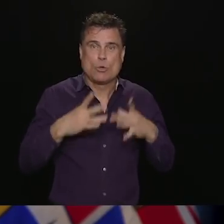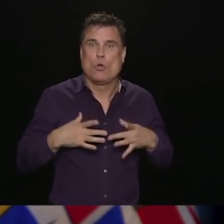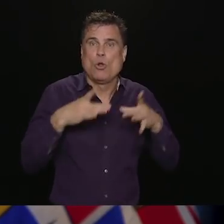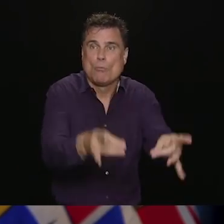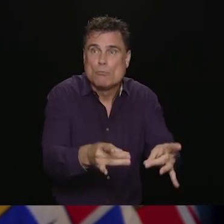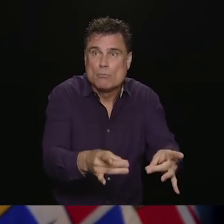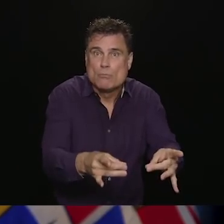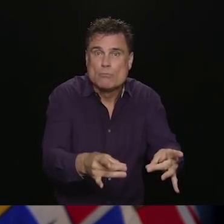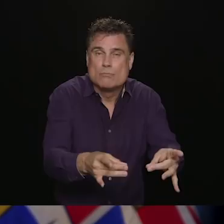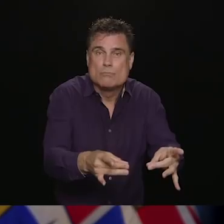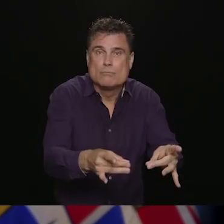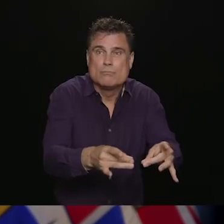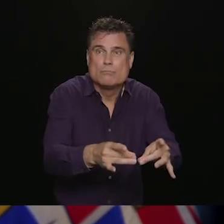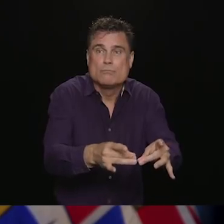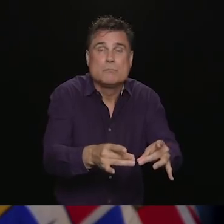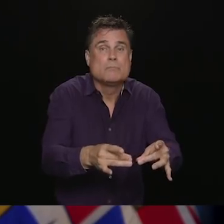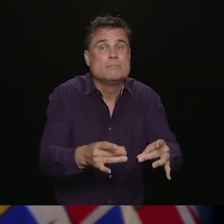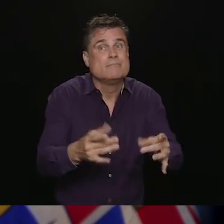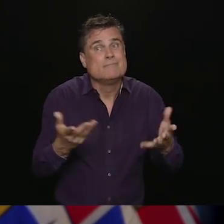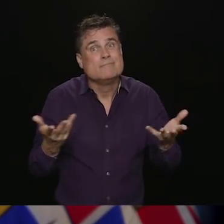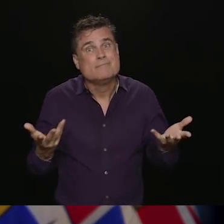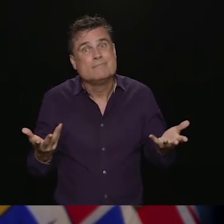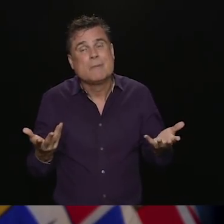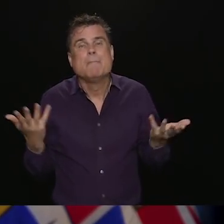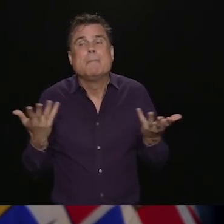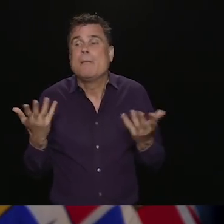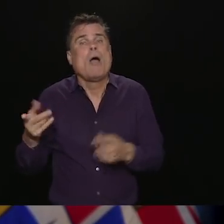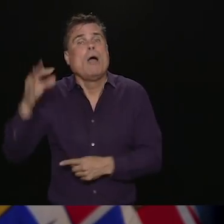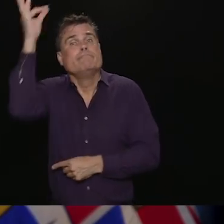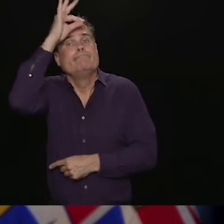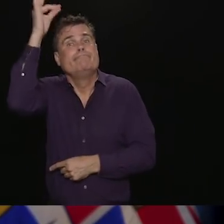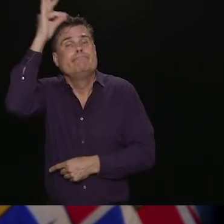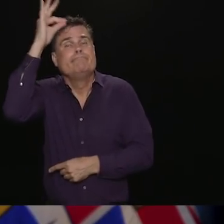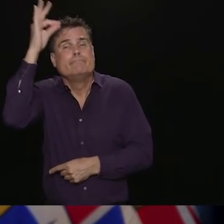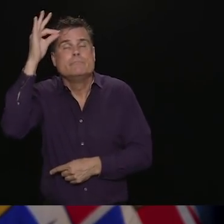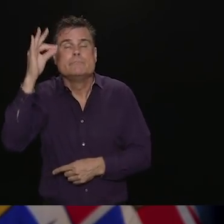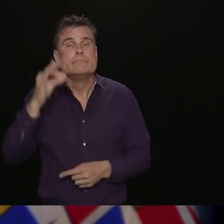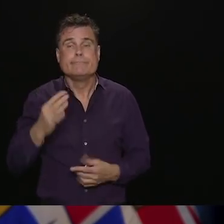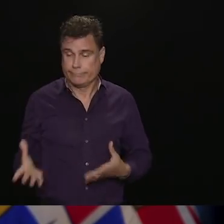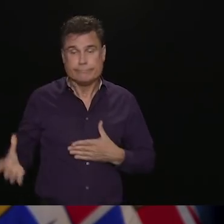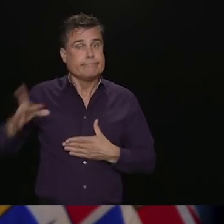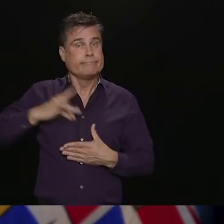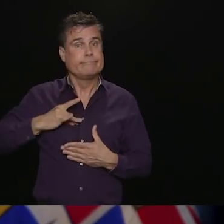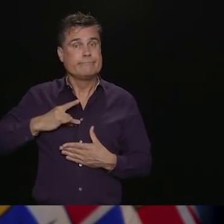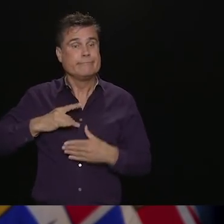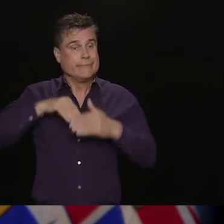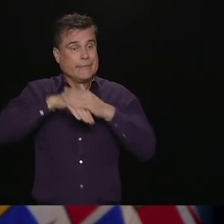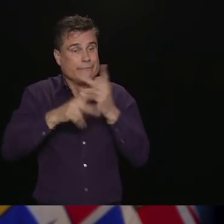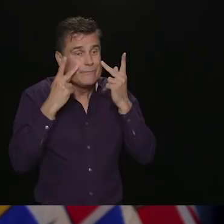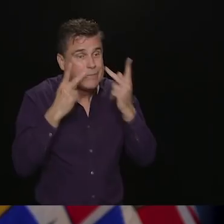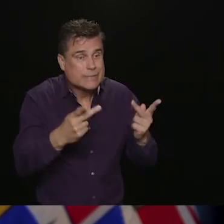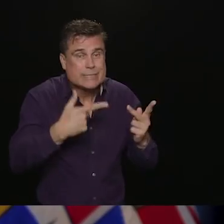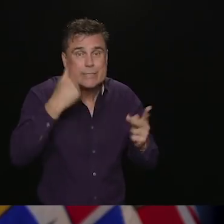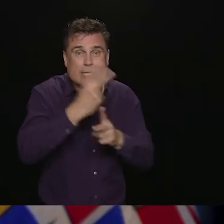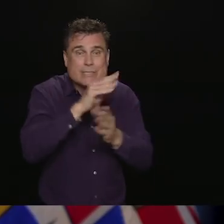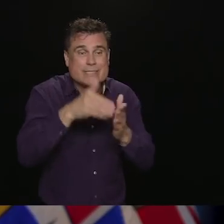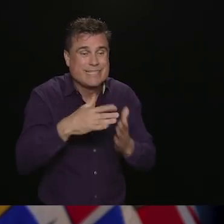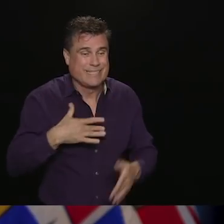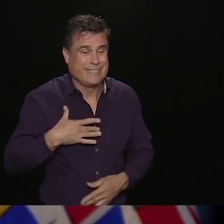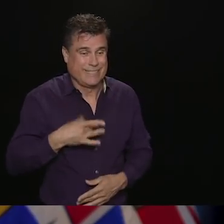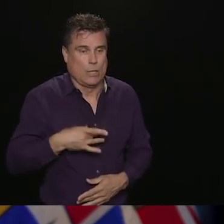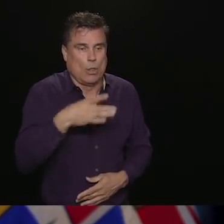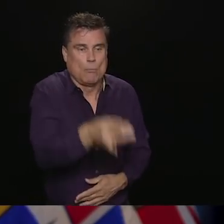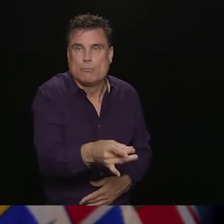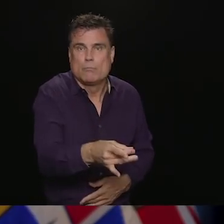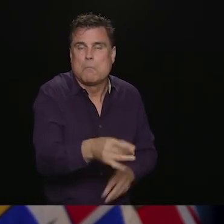it's into a facility or a family or a group, it can be spread very rapidly before we can get an understanding of what's